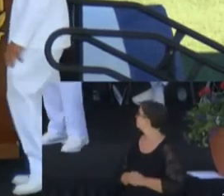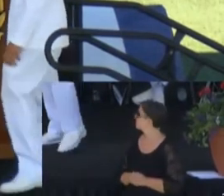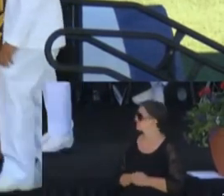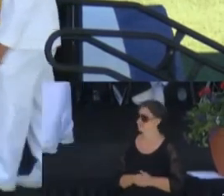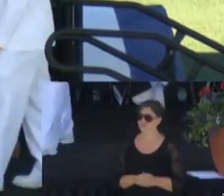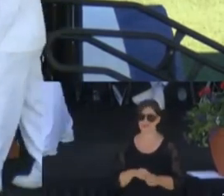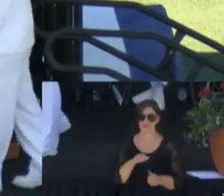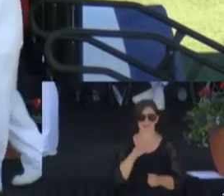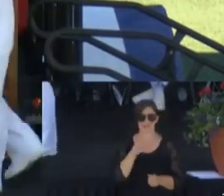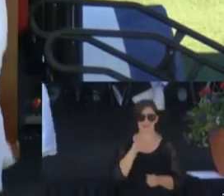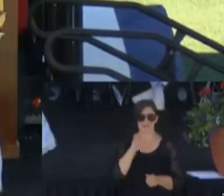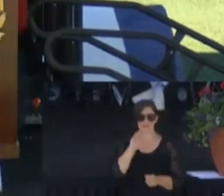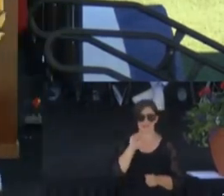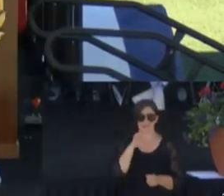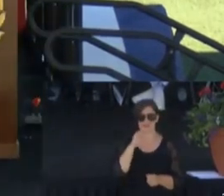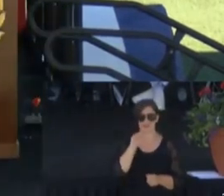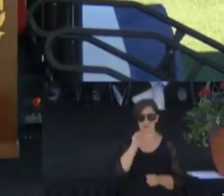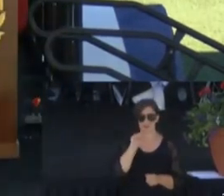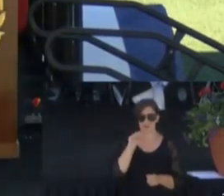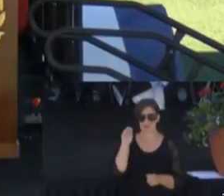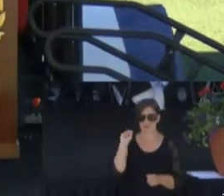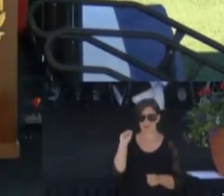Vincent Thomas Storino.